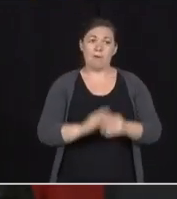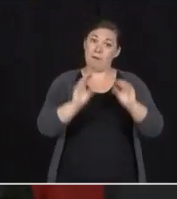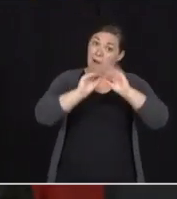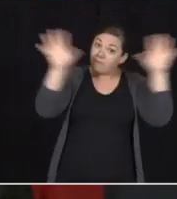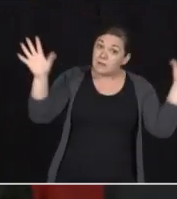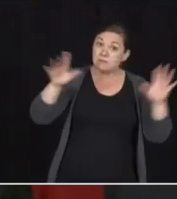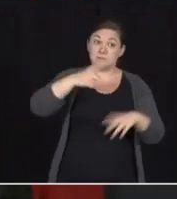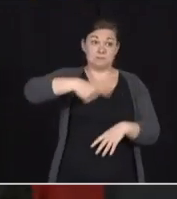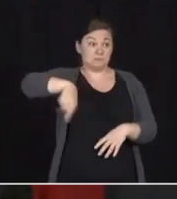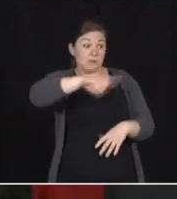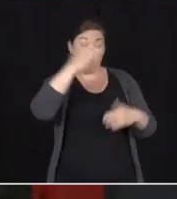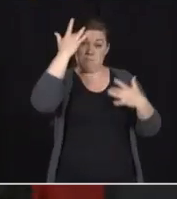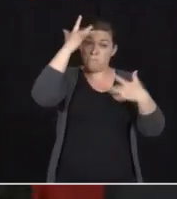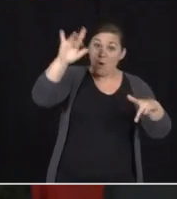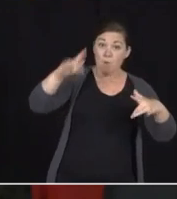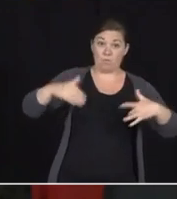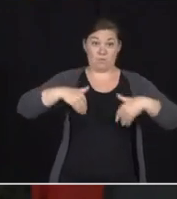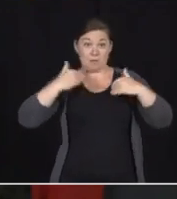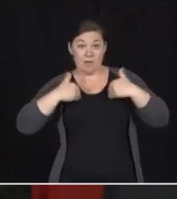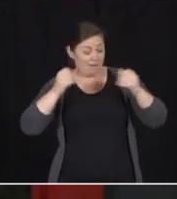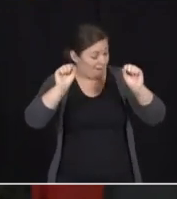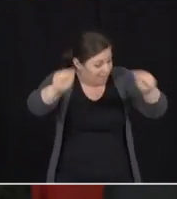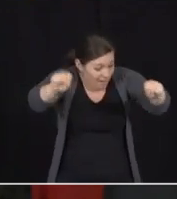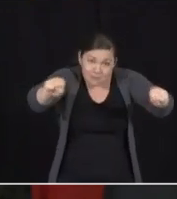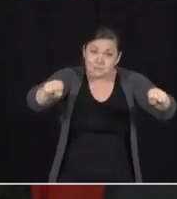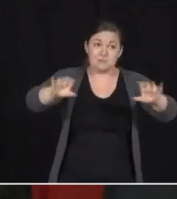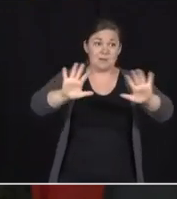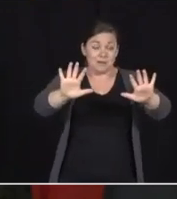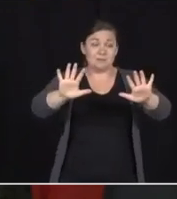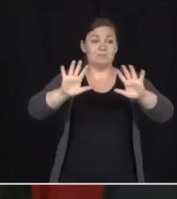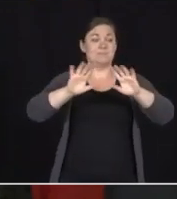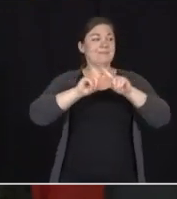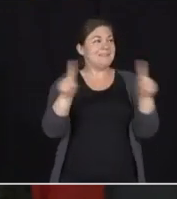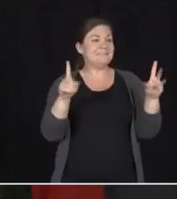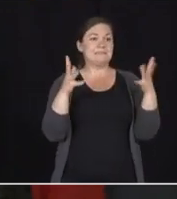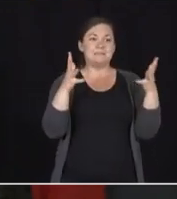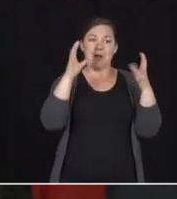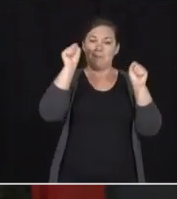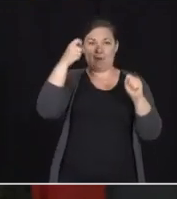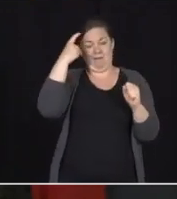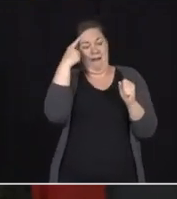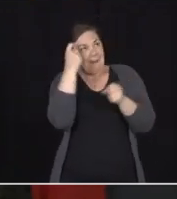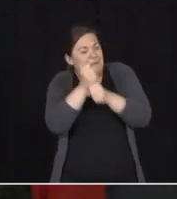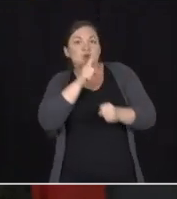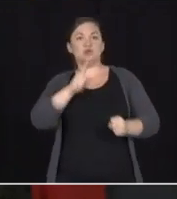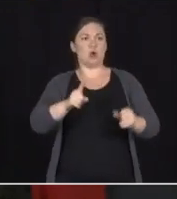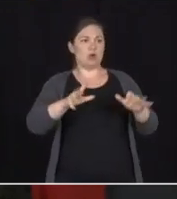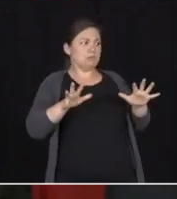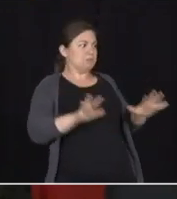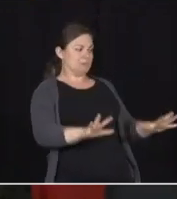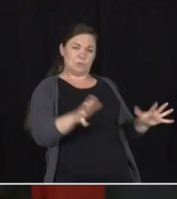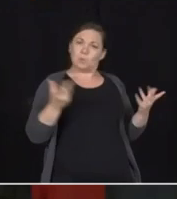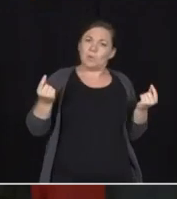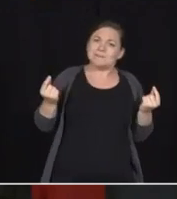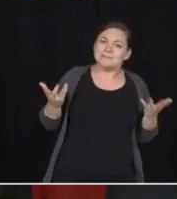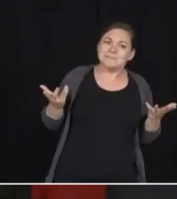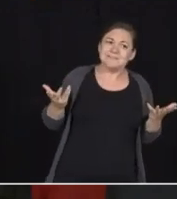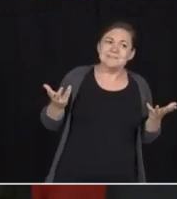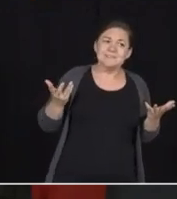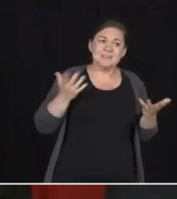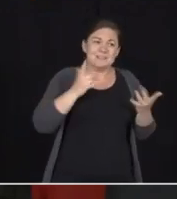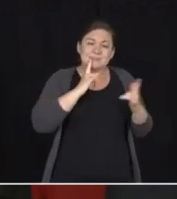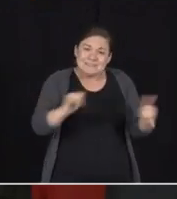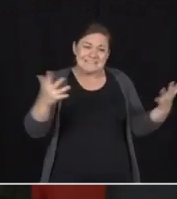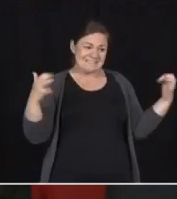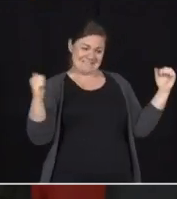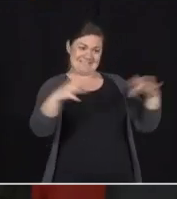smart young people in the city, and that's what took me back. I'm thinking, wow, that's the last group I'm thinking that would be out